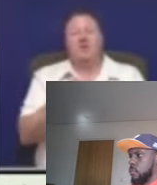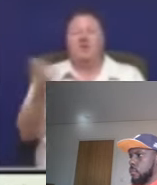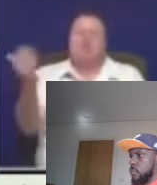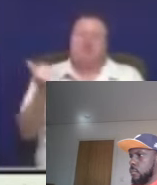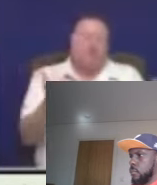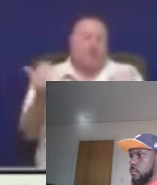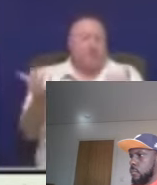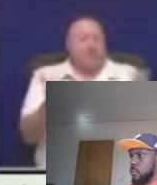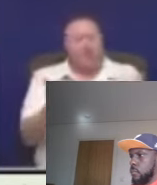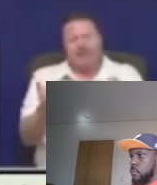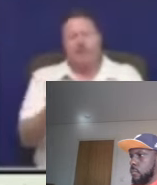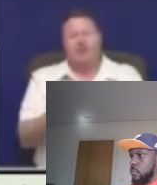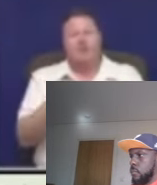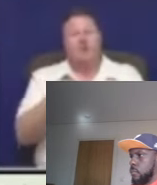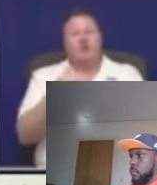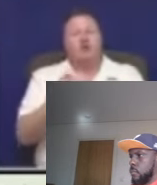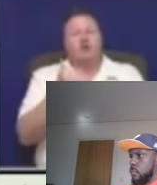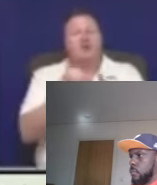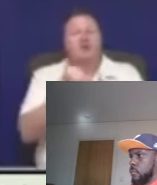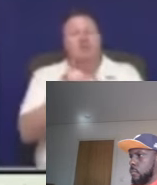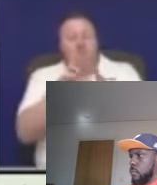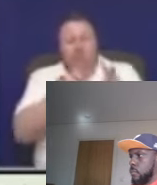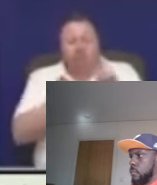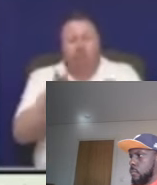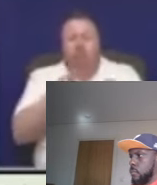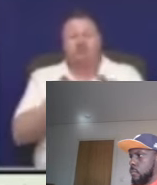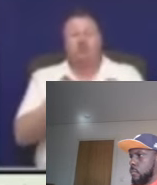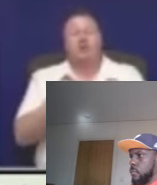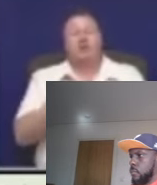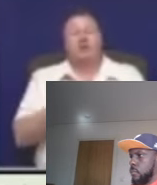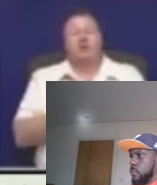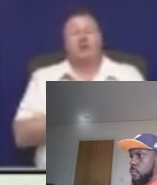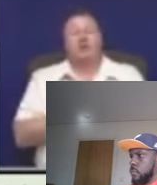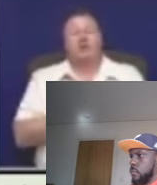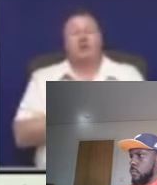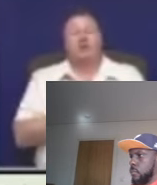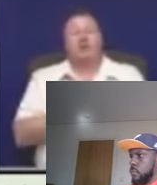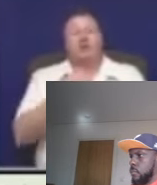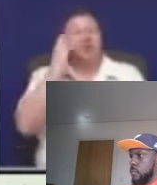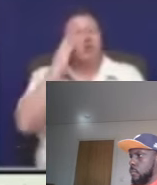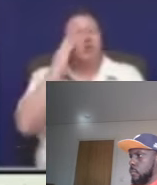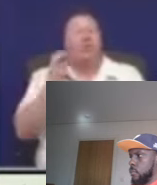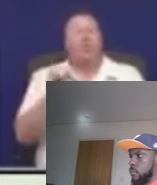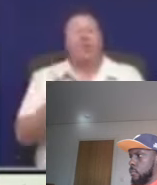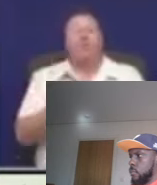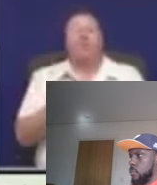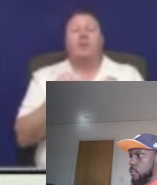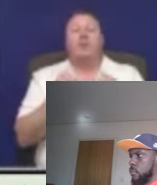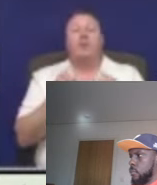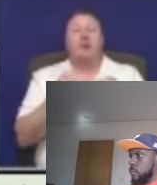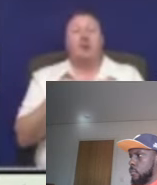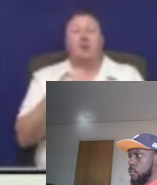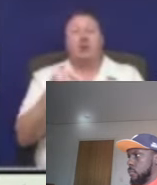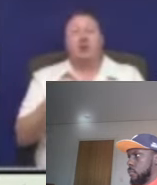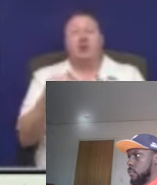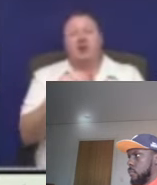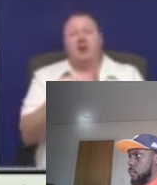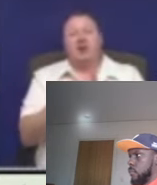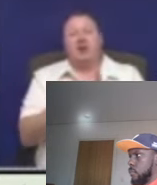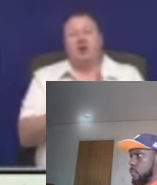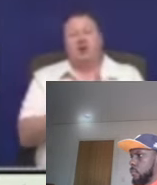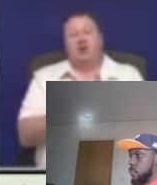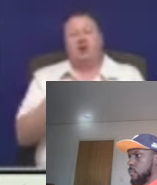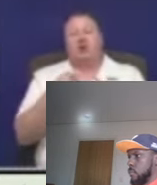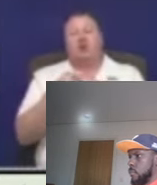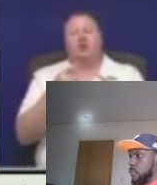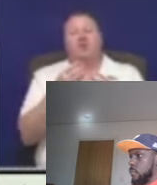complex projects and help us deliver results. It is well known that too many projects have been allocated to